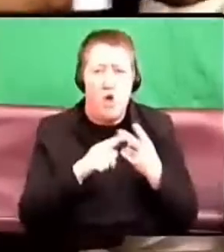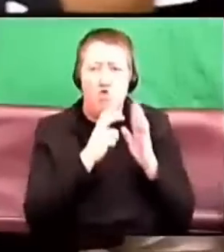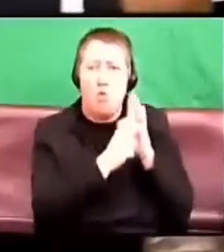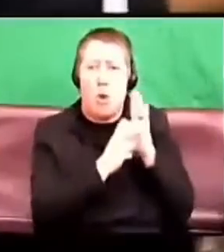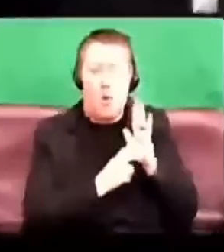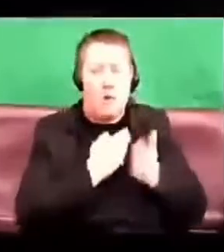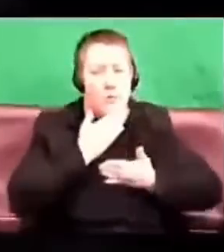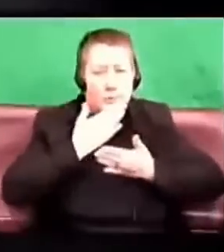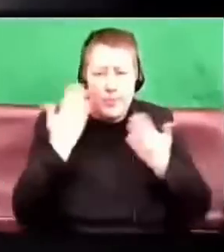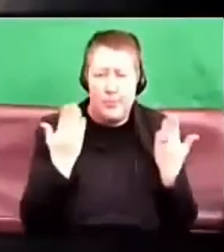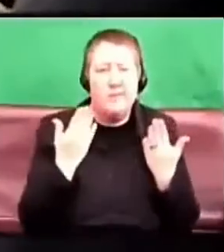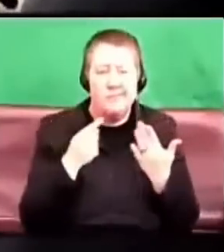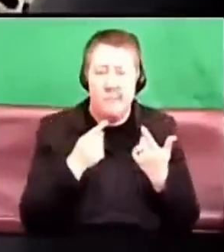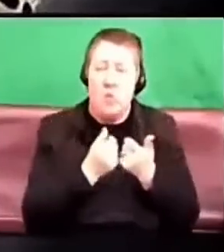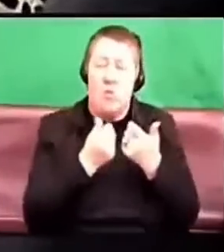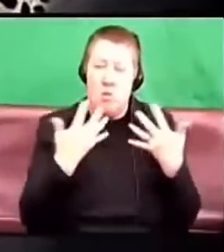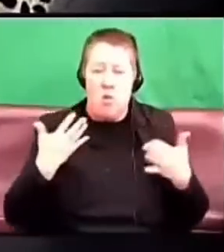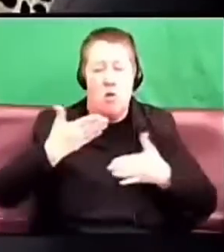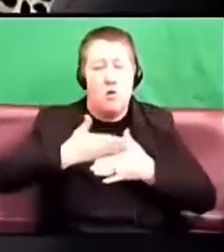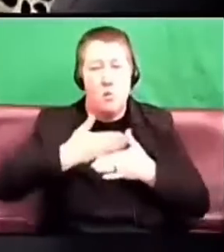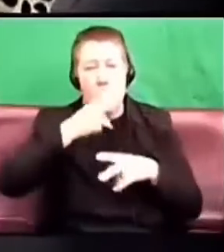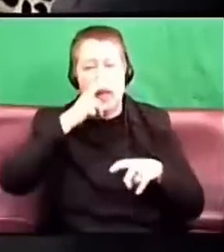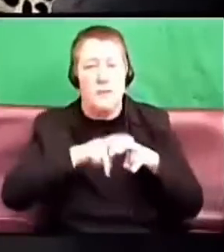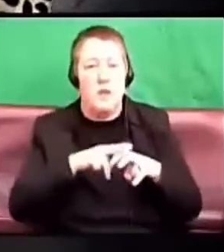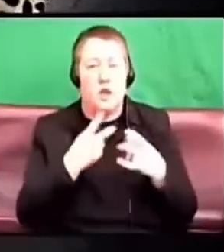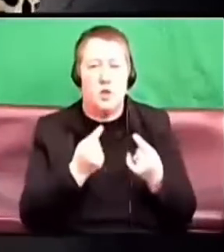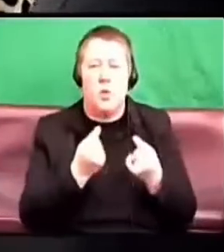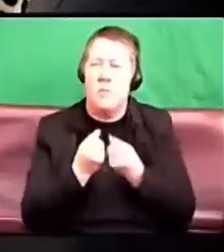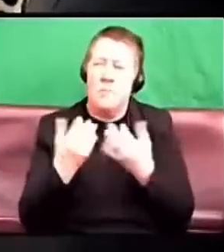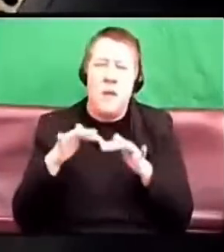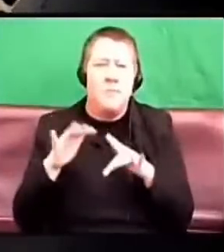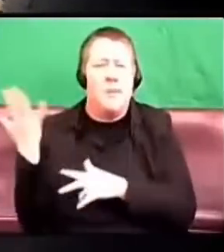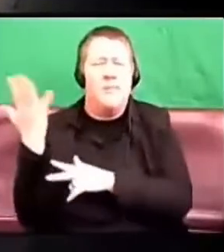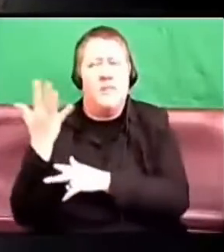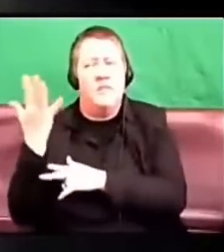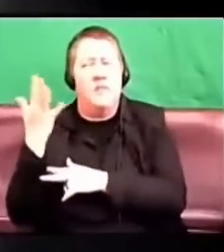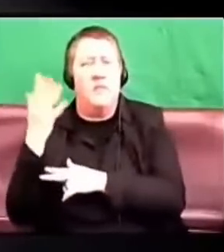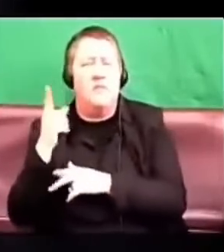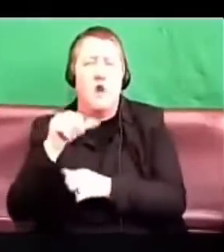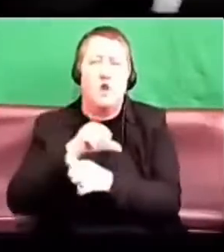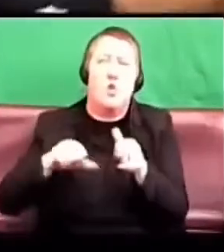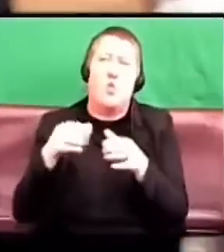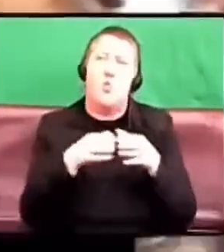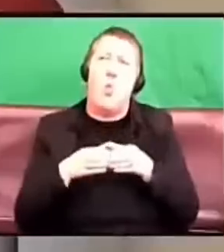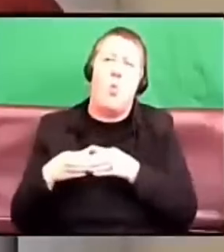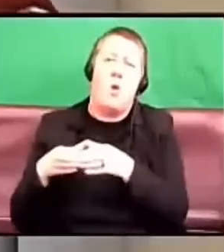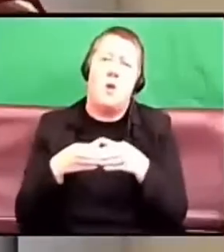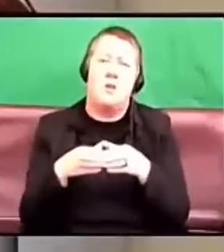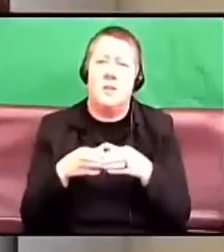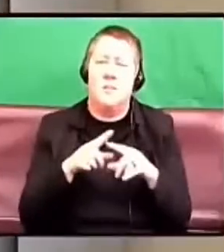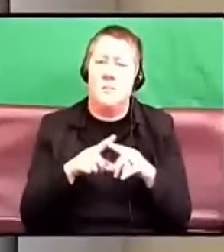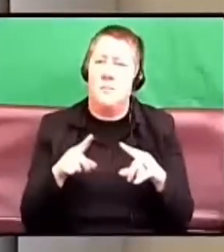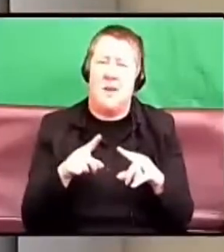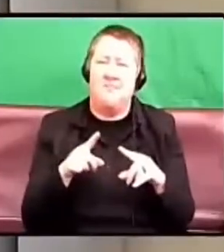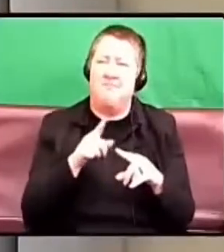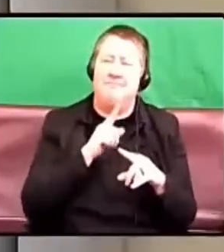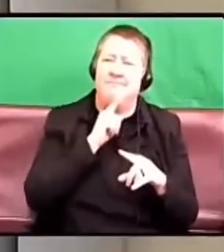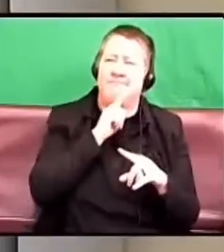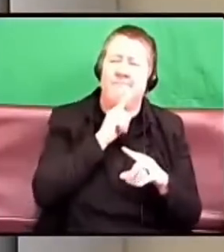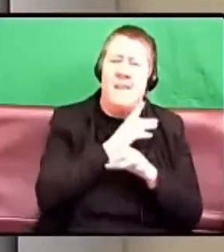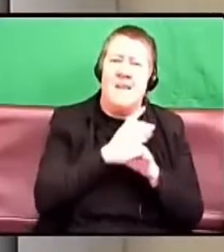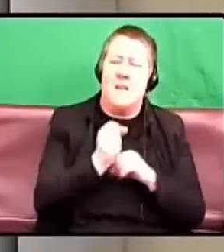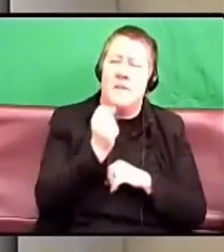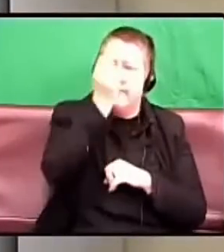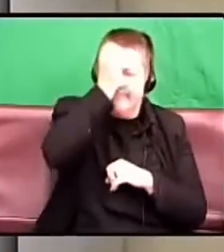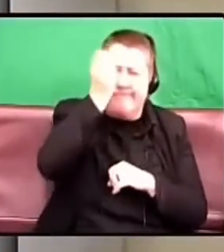there. A lot of people talk about social cohesion, but I don't think we've ever really understood what